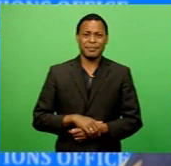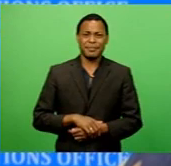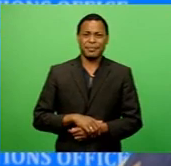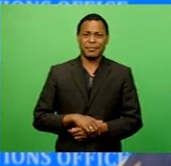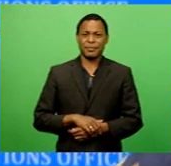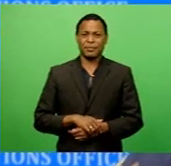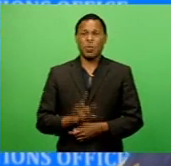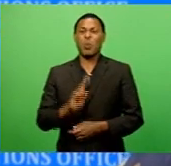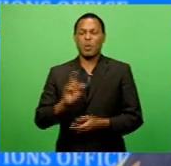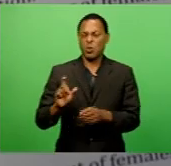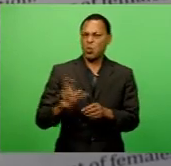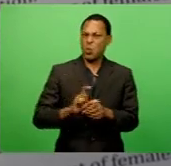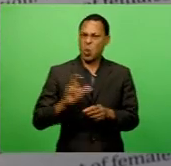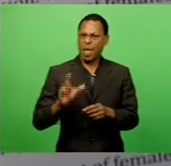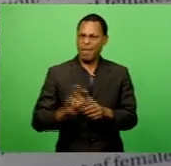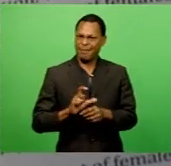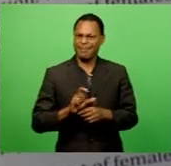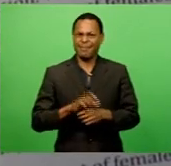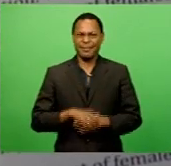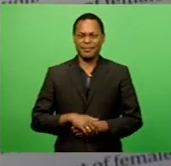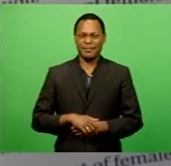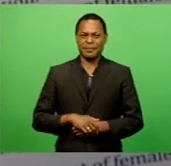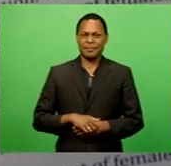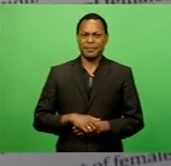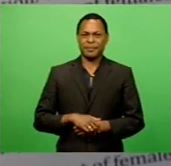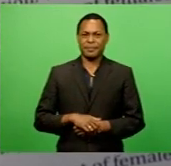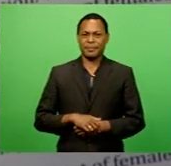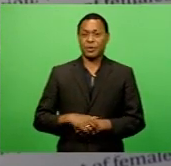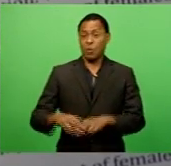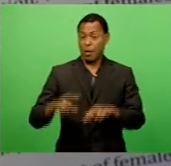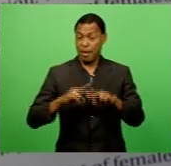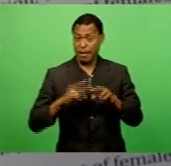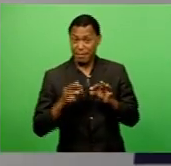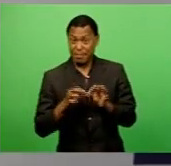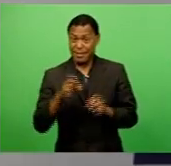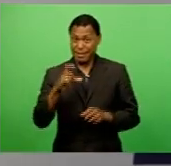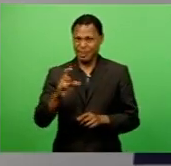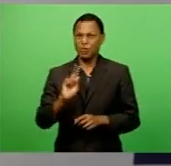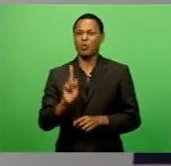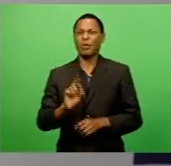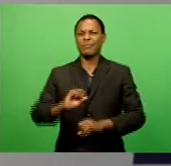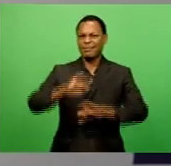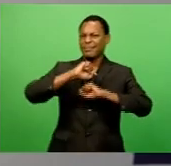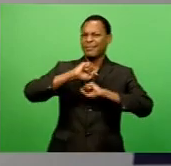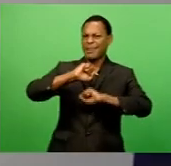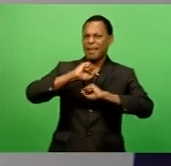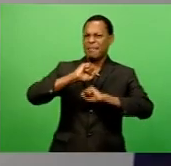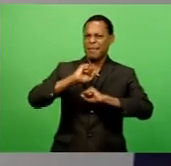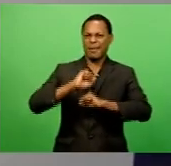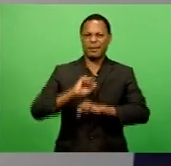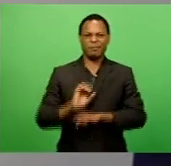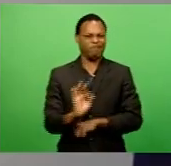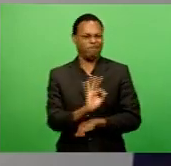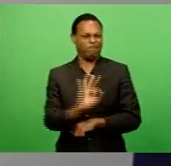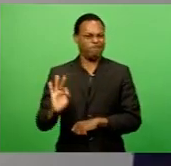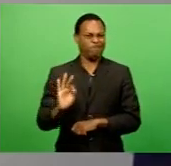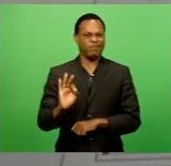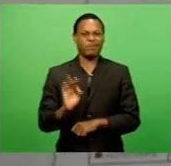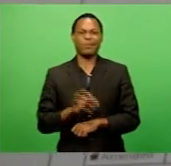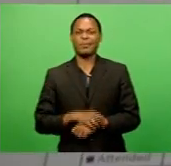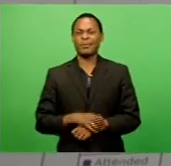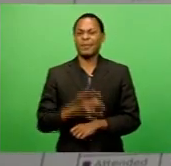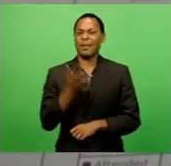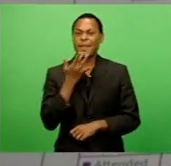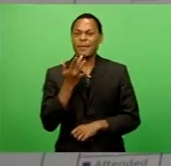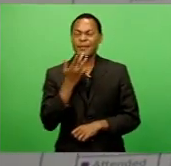create disinformation. Said Qayyum adds FBC is committed to campaigning against fake news on social media, which it has